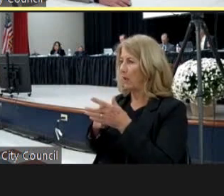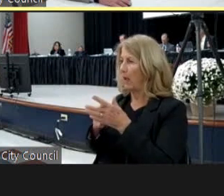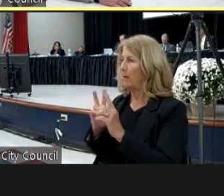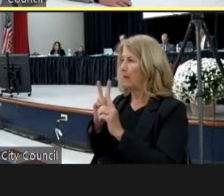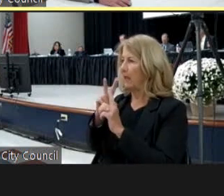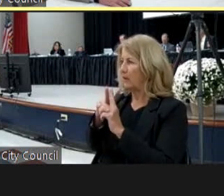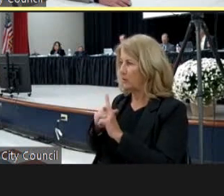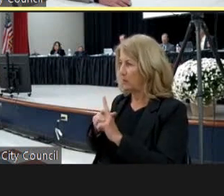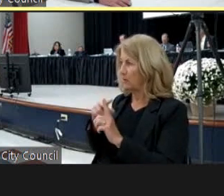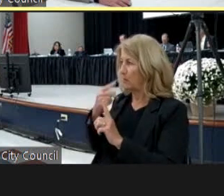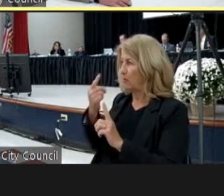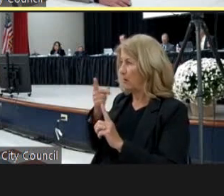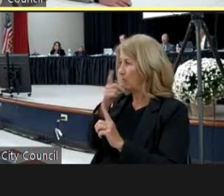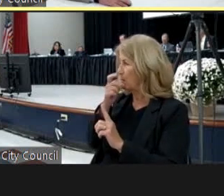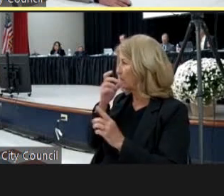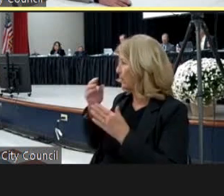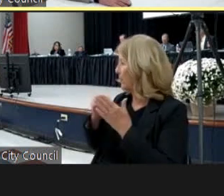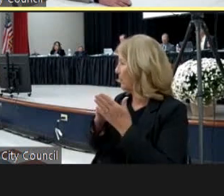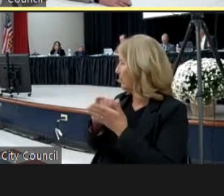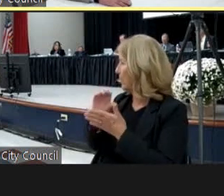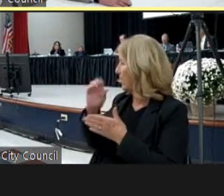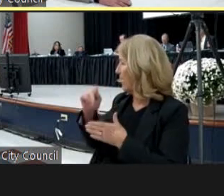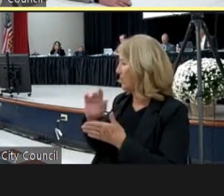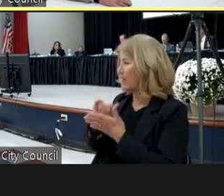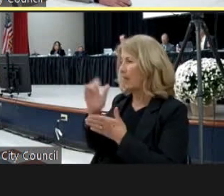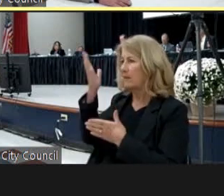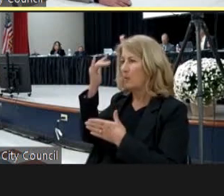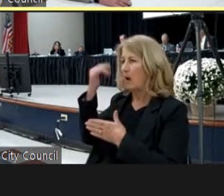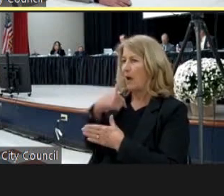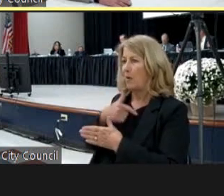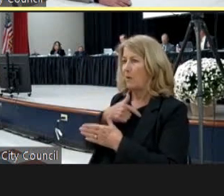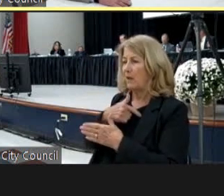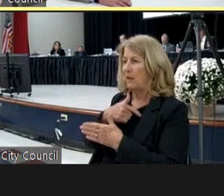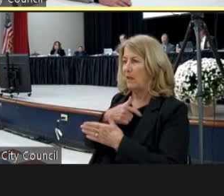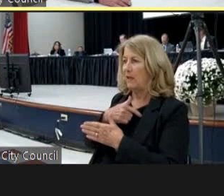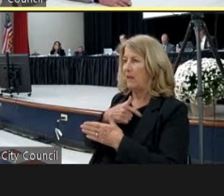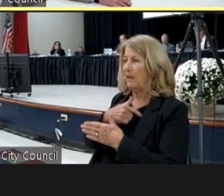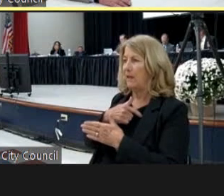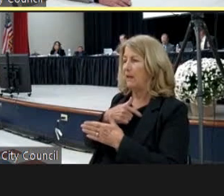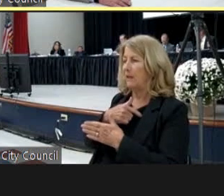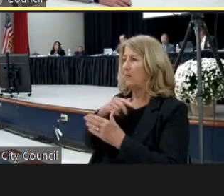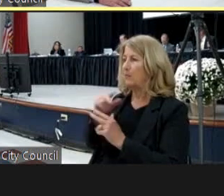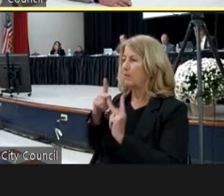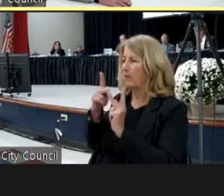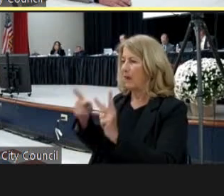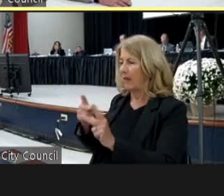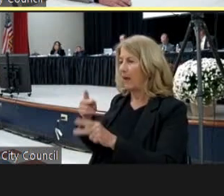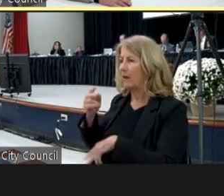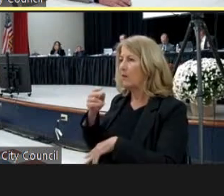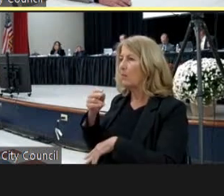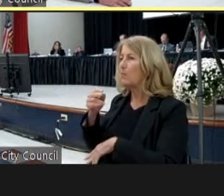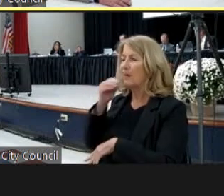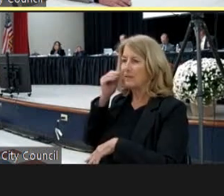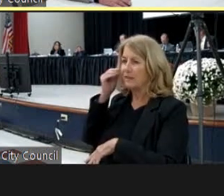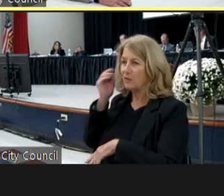home there. And so that's why they expanded it to provide that residential zoning for that whole block.